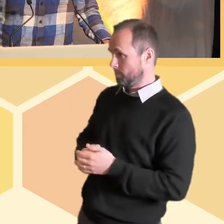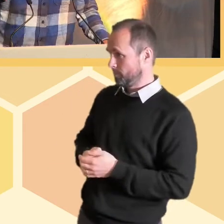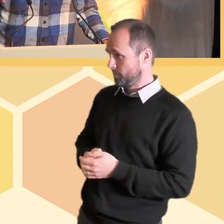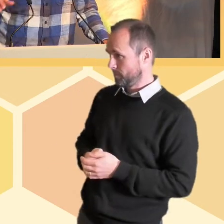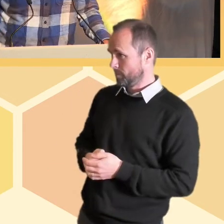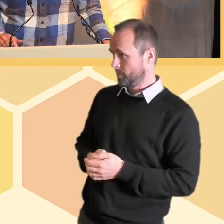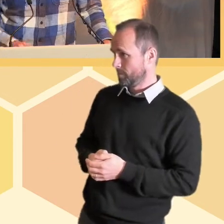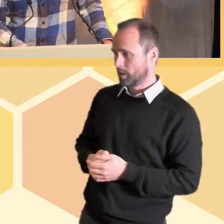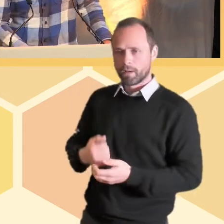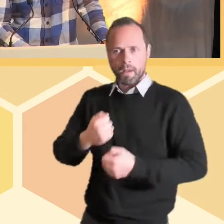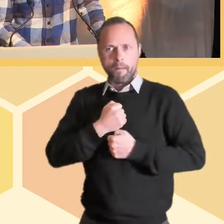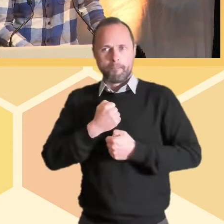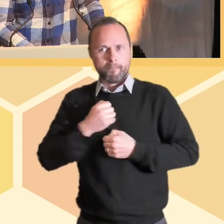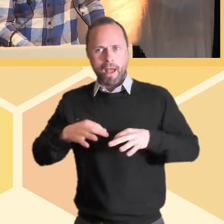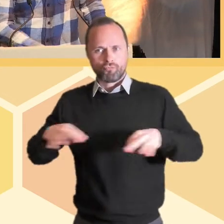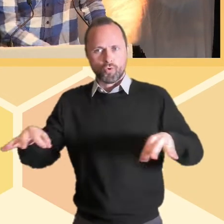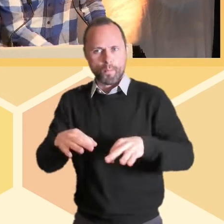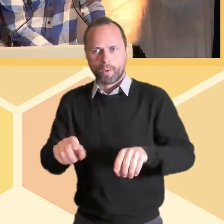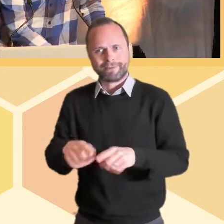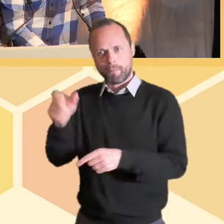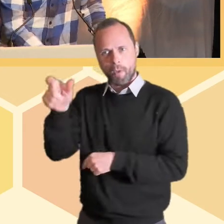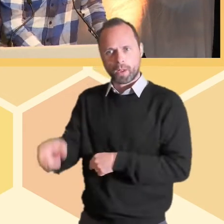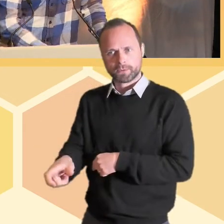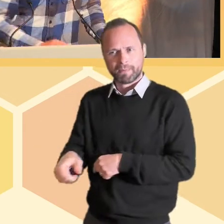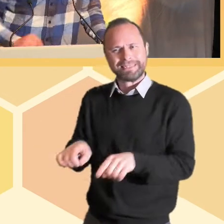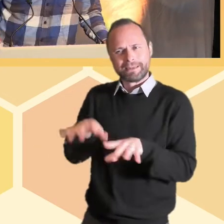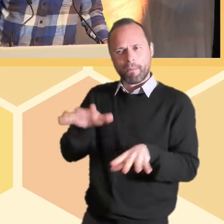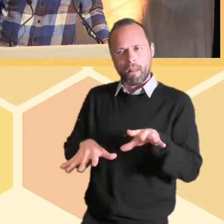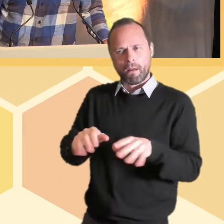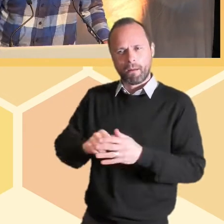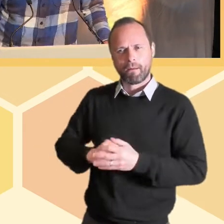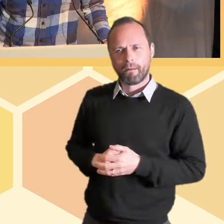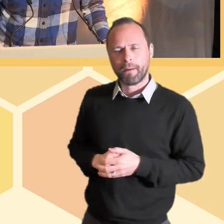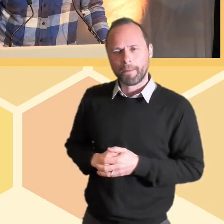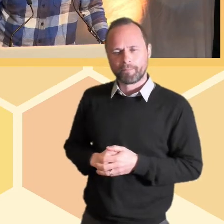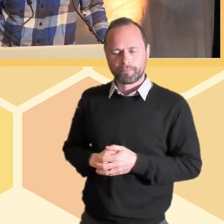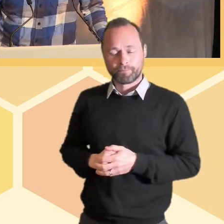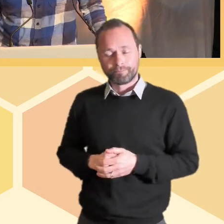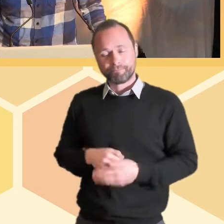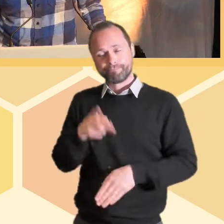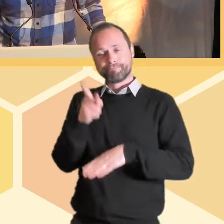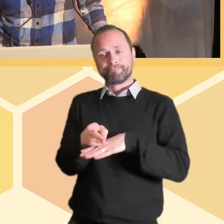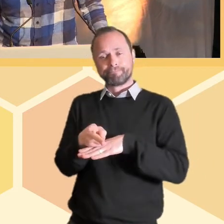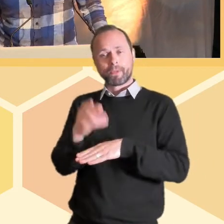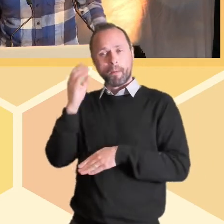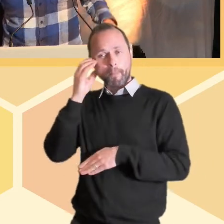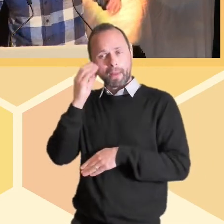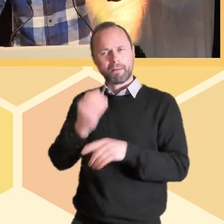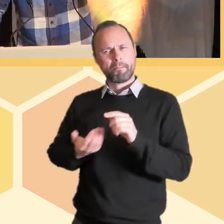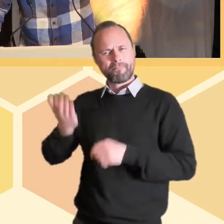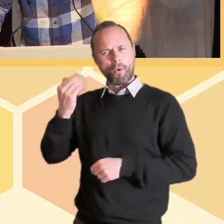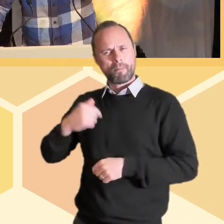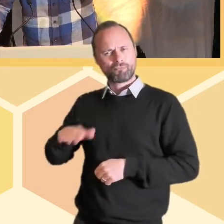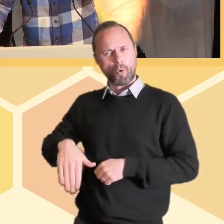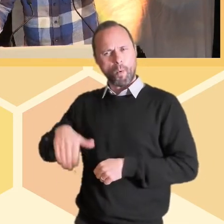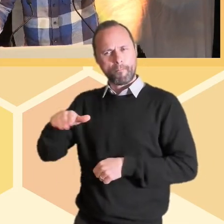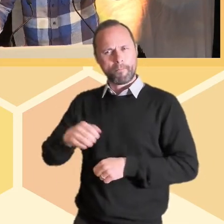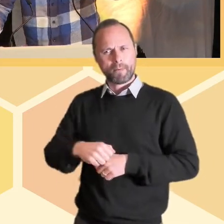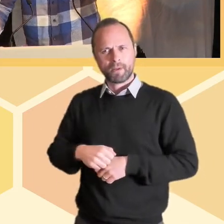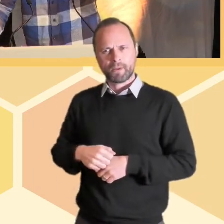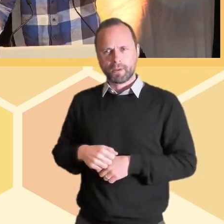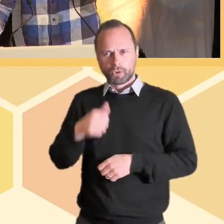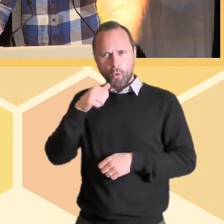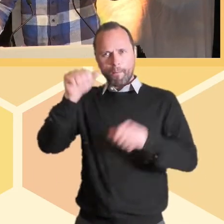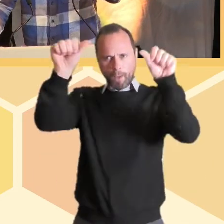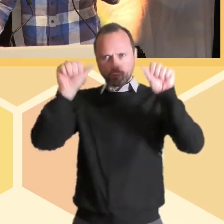That's not my room, that's someone else's room. I used to lie on my bed doing that thing that you do when you stick a thumb out